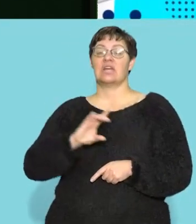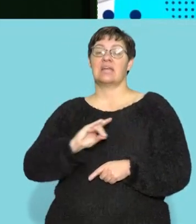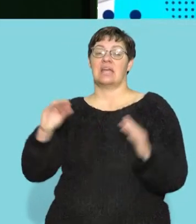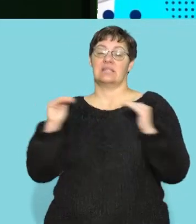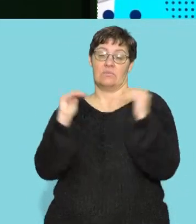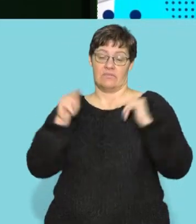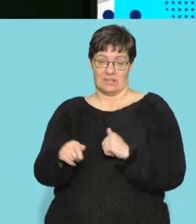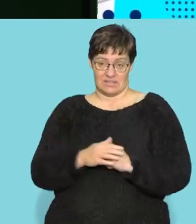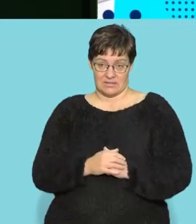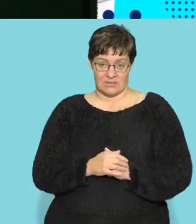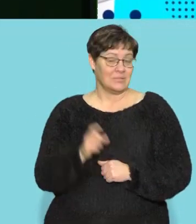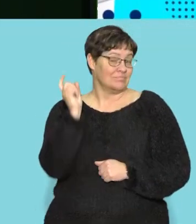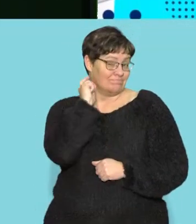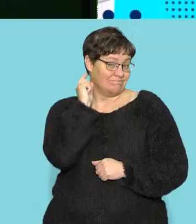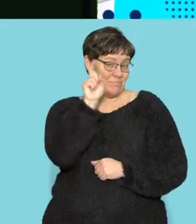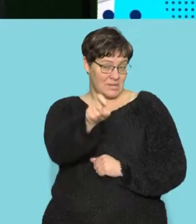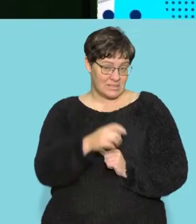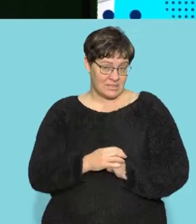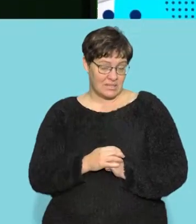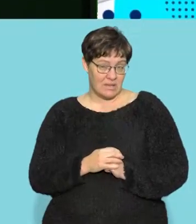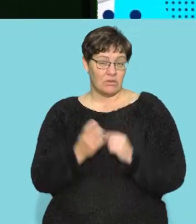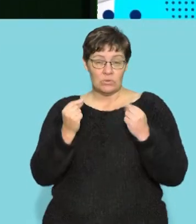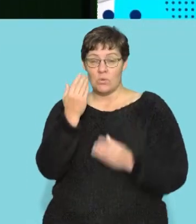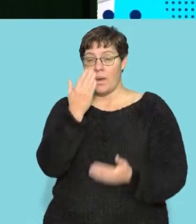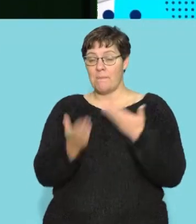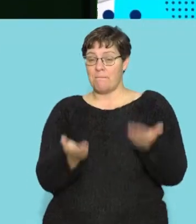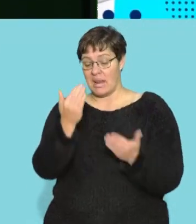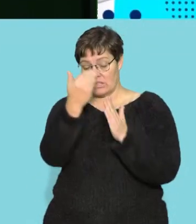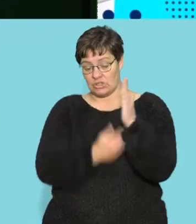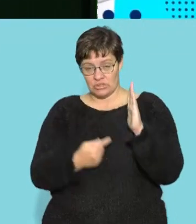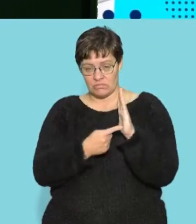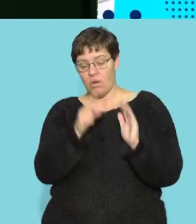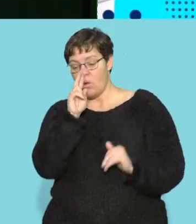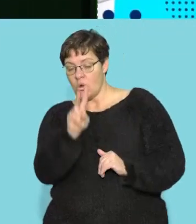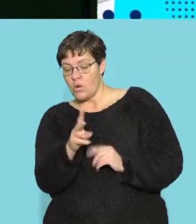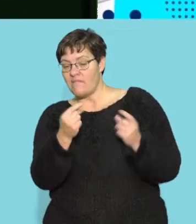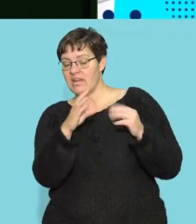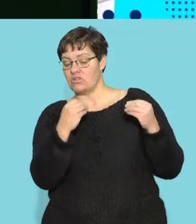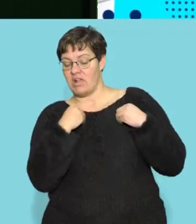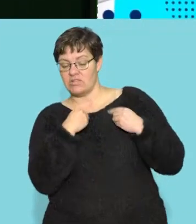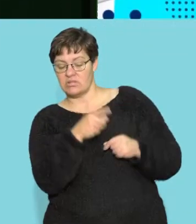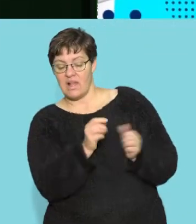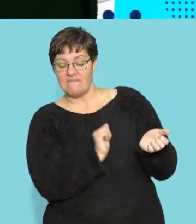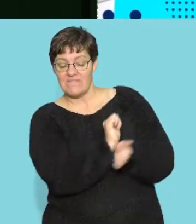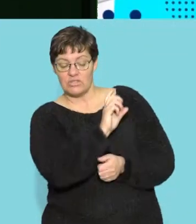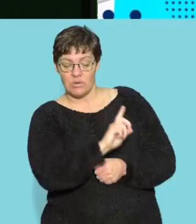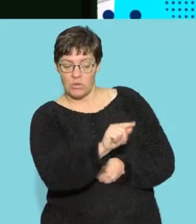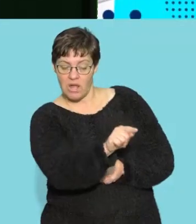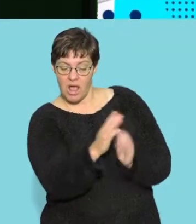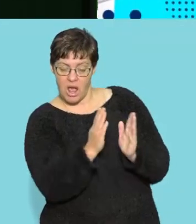cash equivalents. So keep this in mind. Whenever you're doing a balance sheet, look for the financial asset, namely the fixed